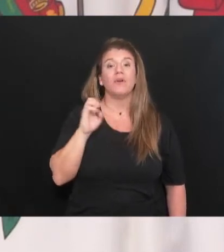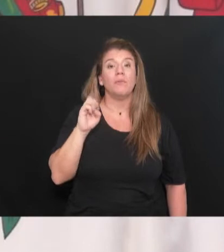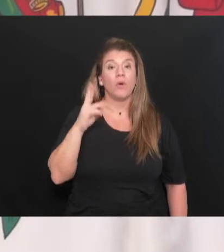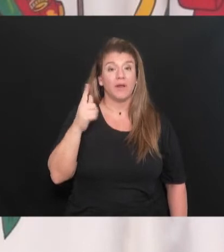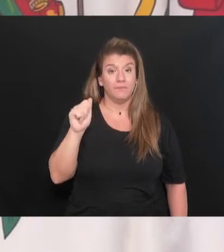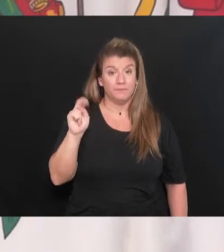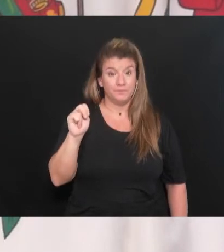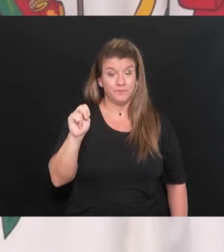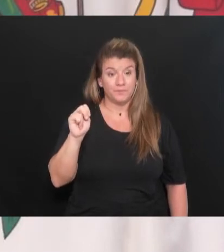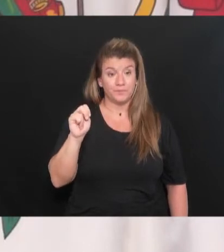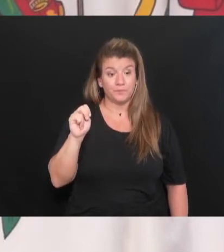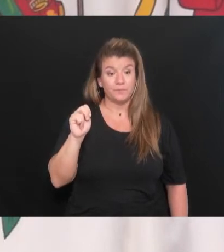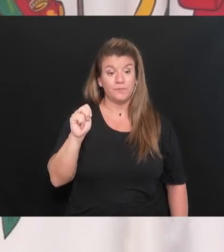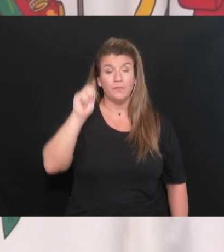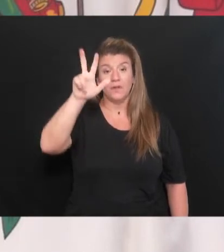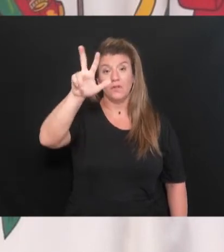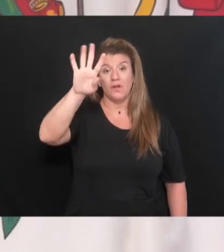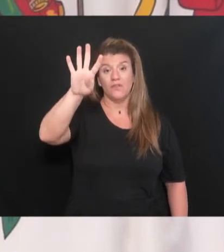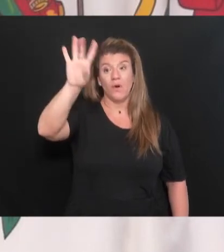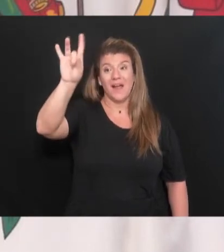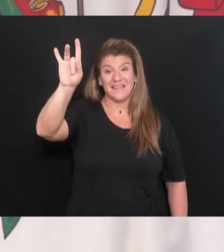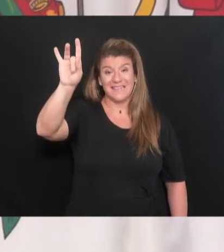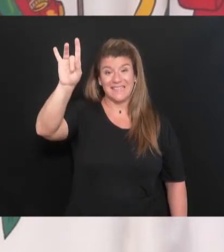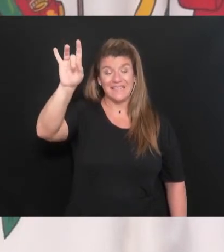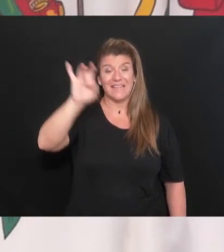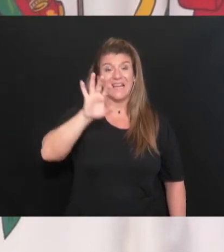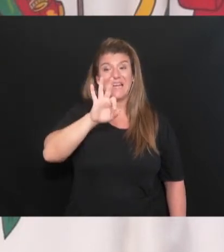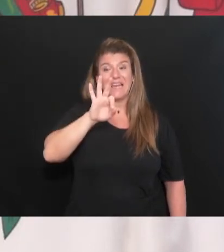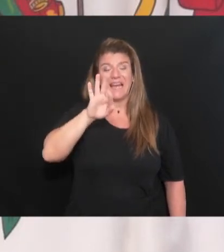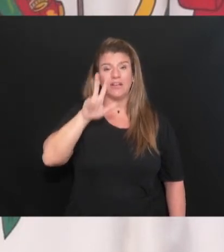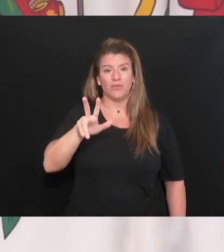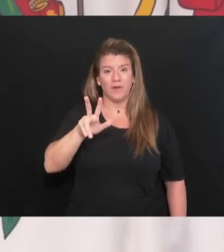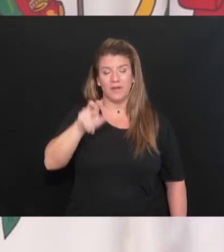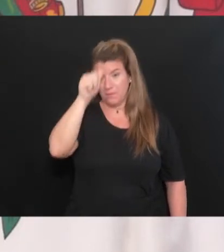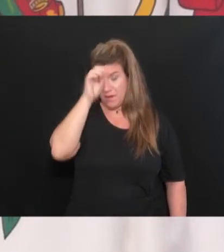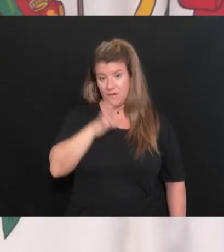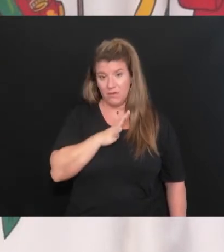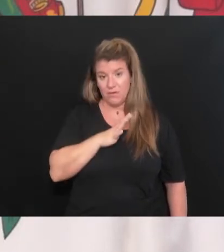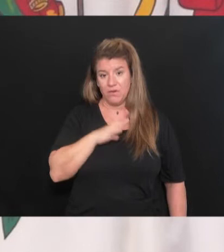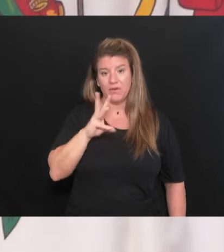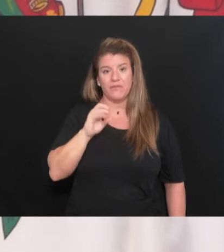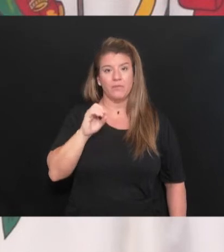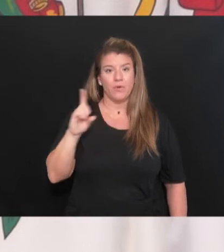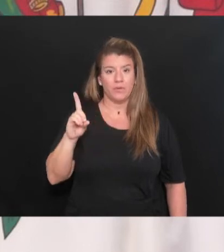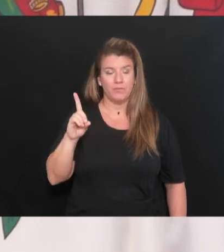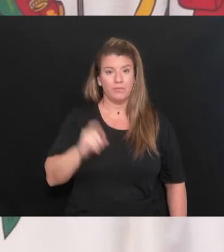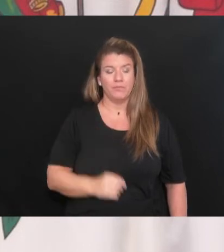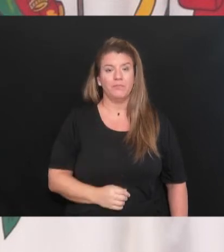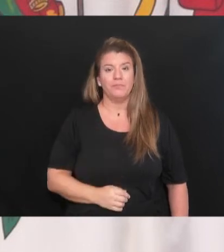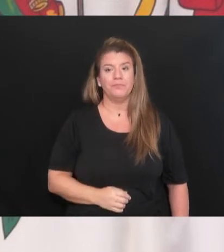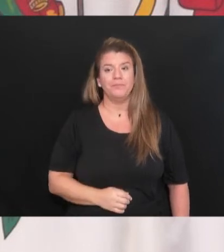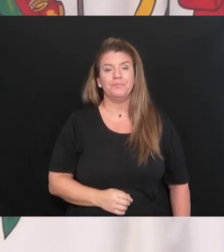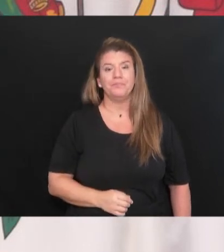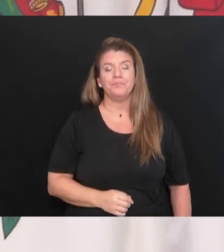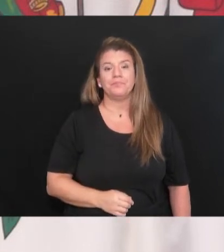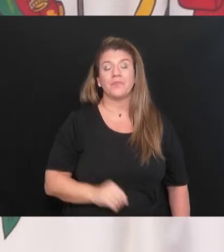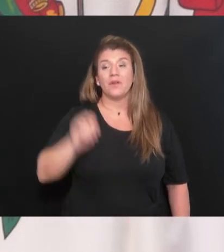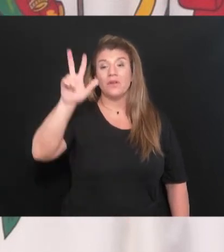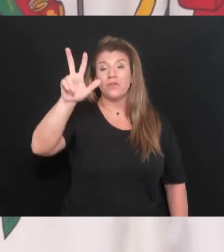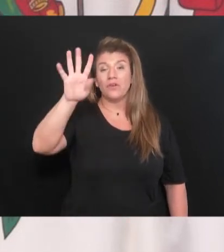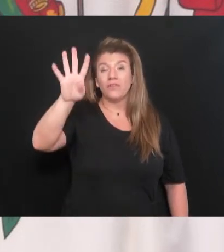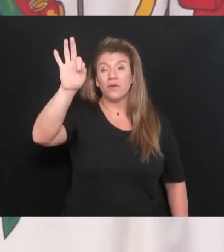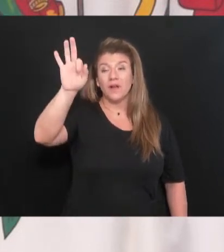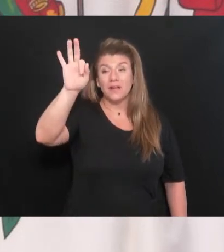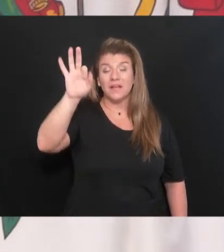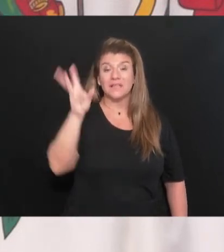County. The 3,418th death is a 93-year-old male from Wood County. The 3,419th